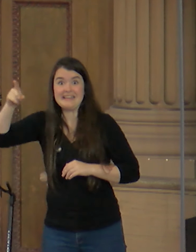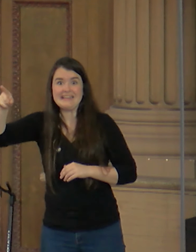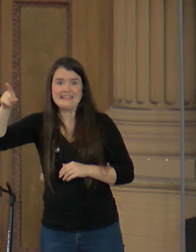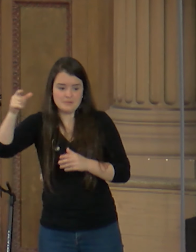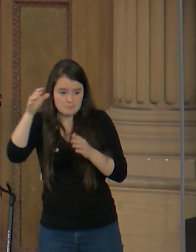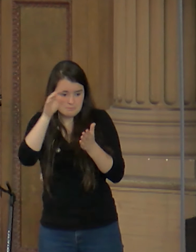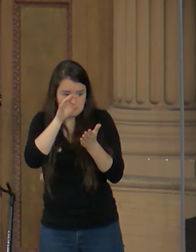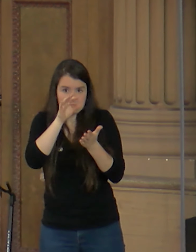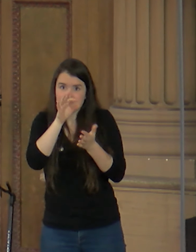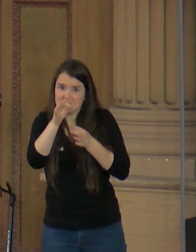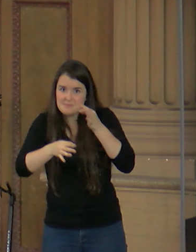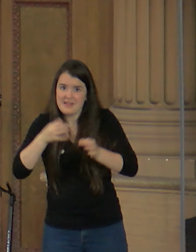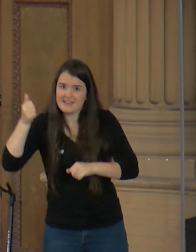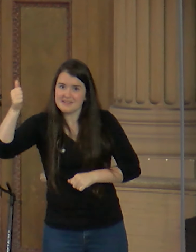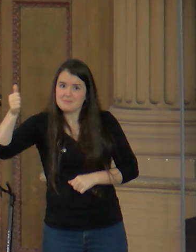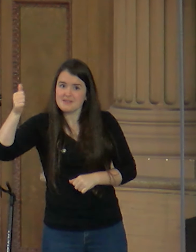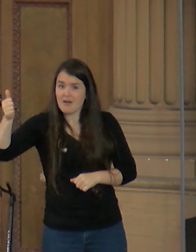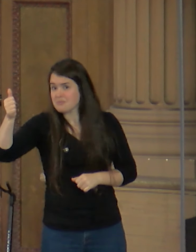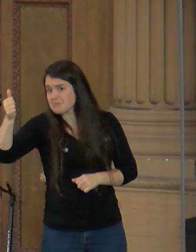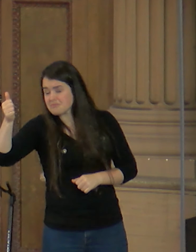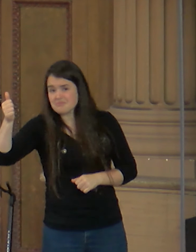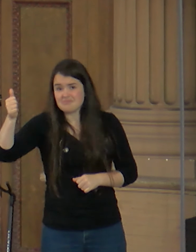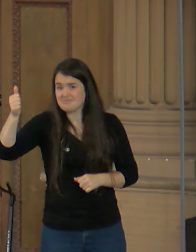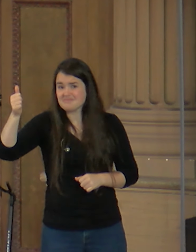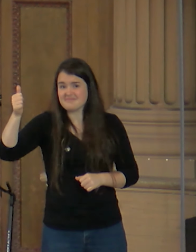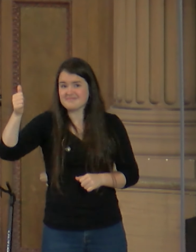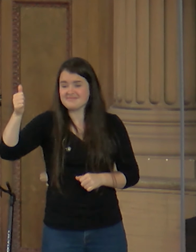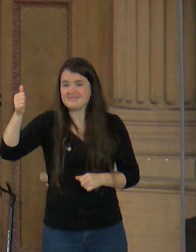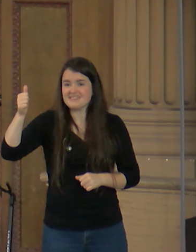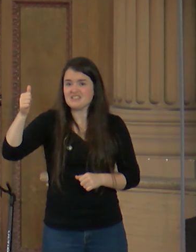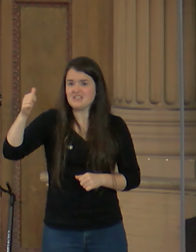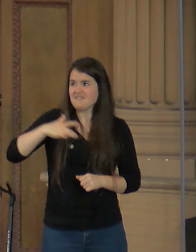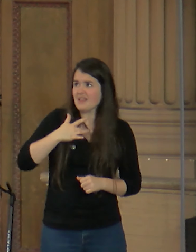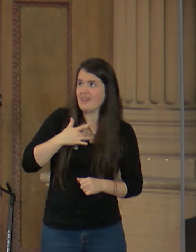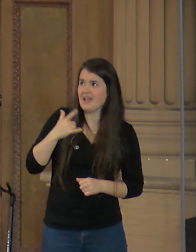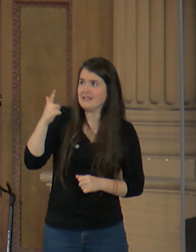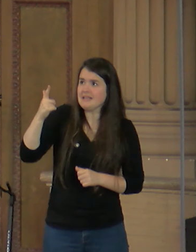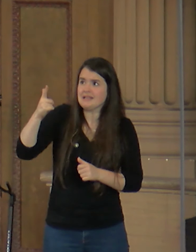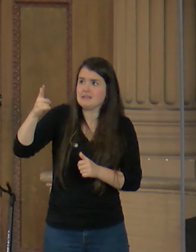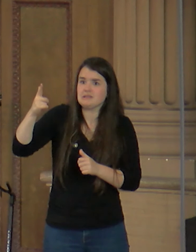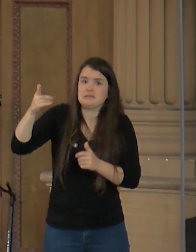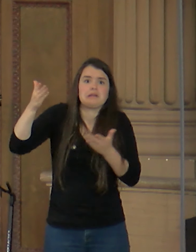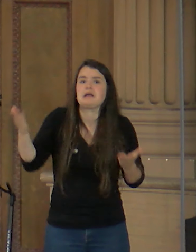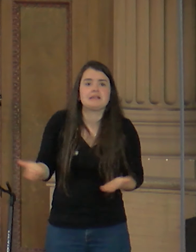And could that feeling you have that God is absent just be inaccurate?